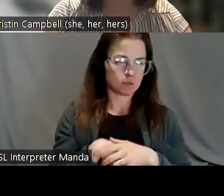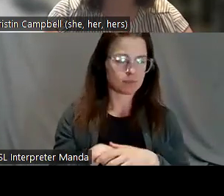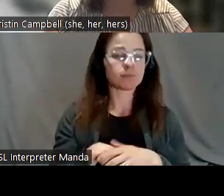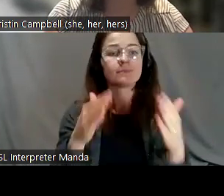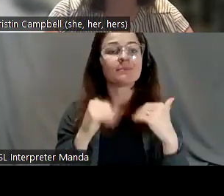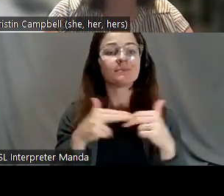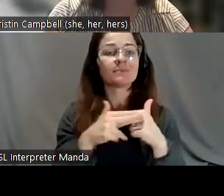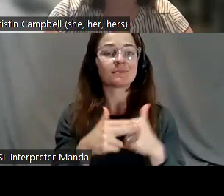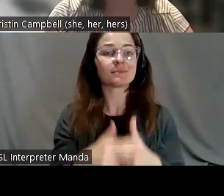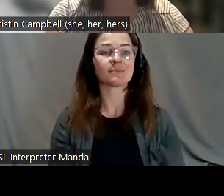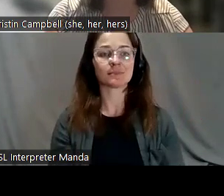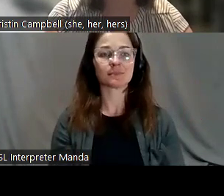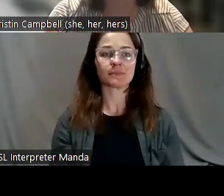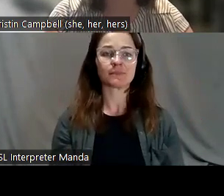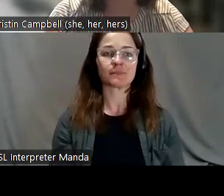please.